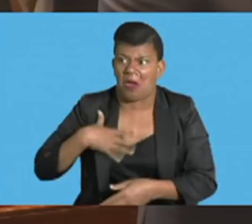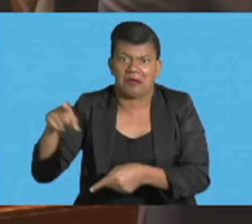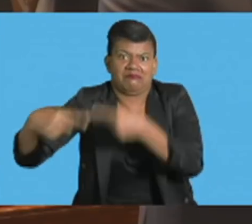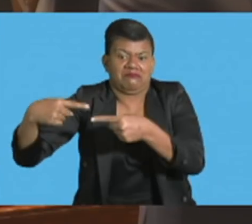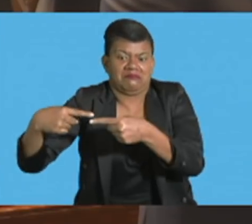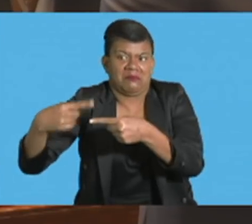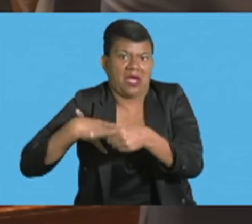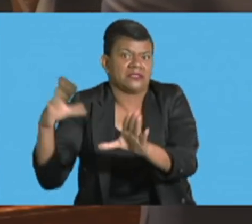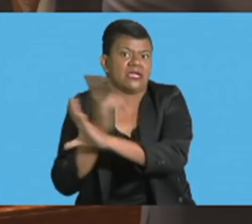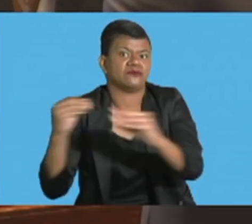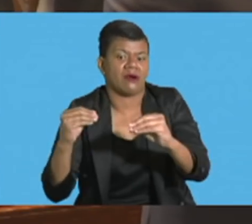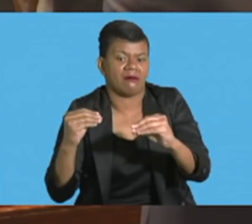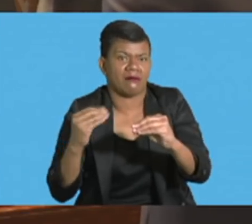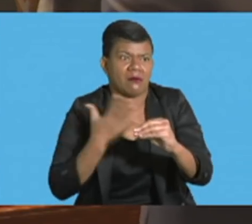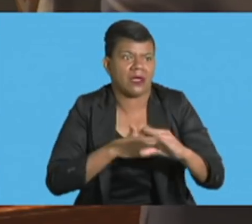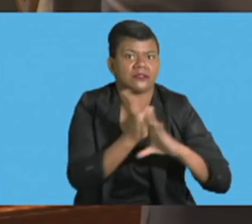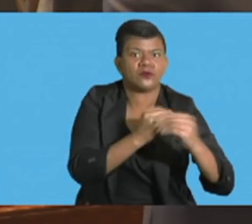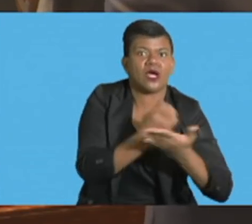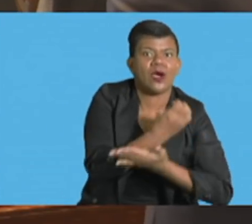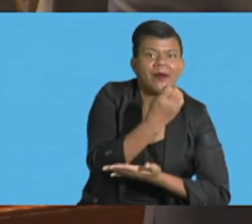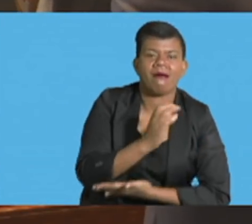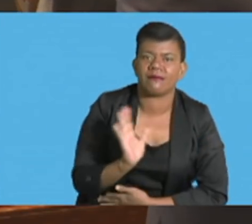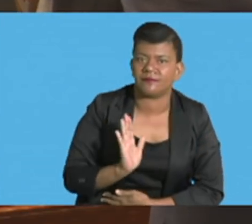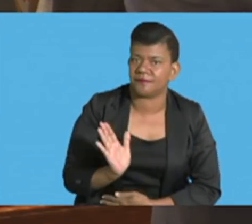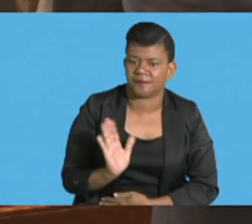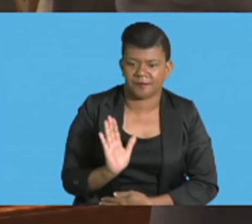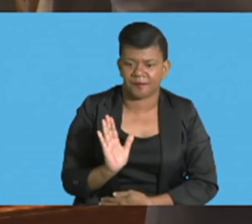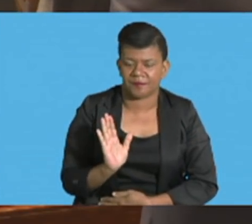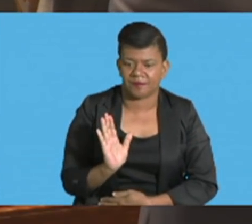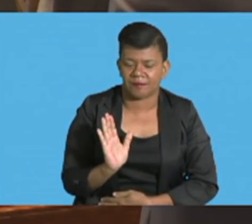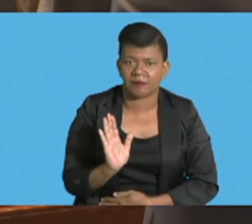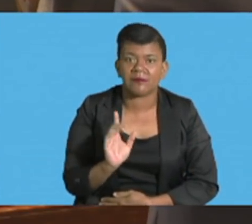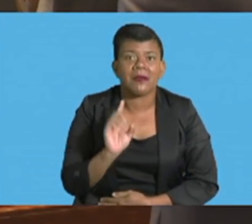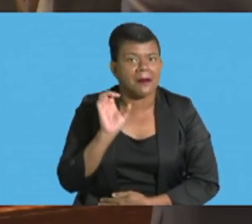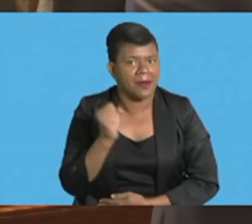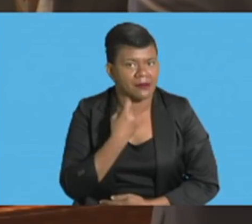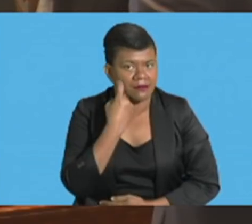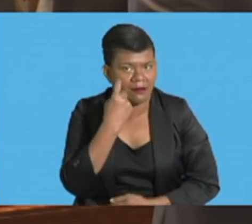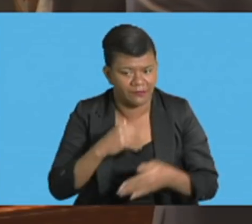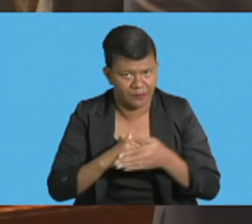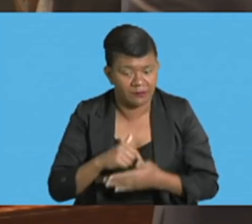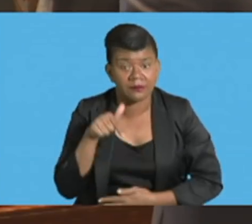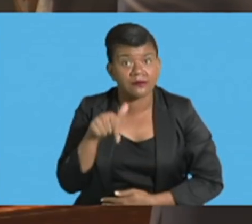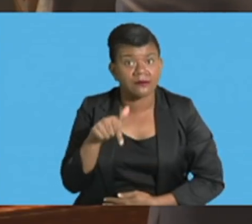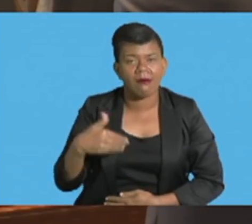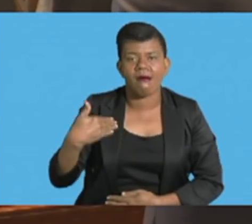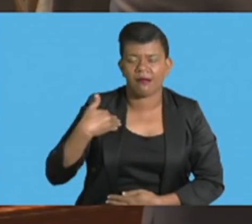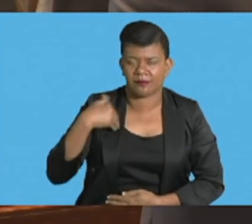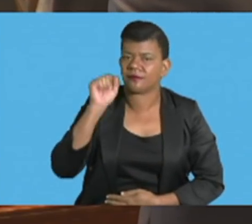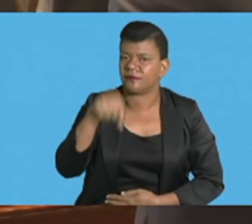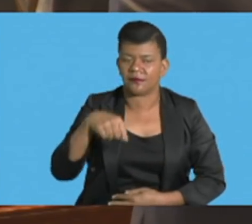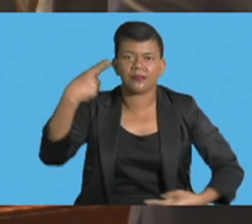The latter, Mr. Speaker, crossing the line from healthy debate to attempted destruction is